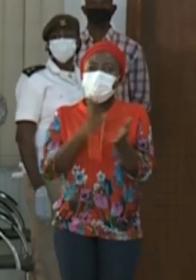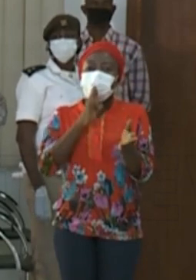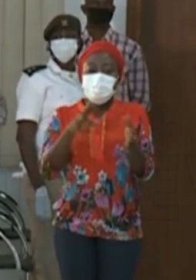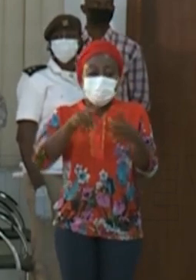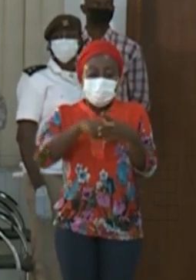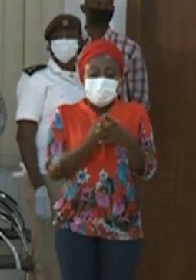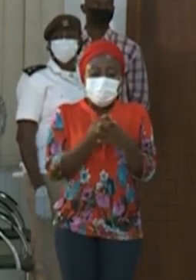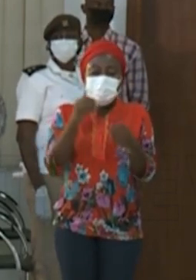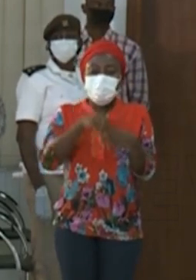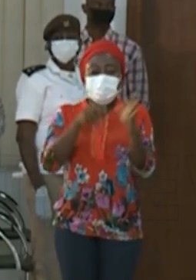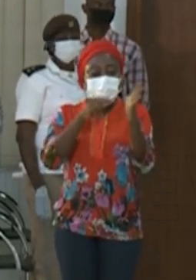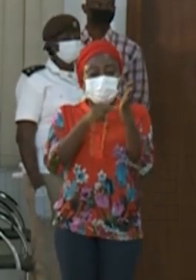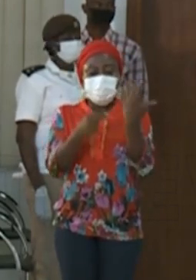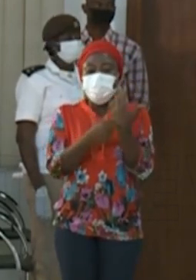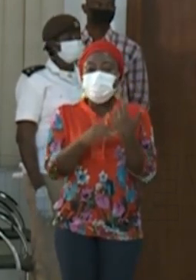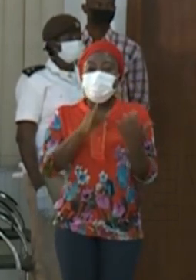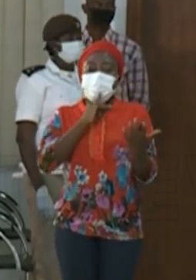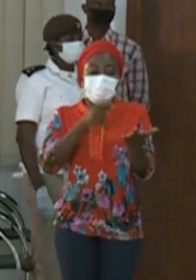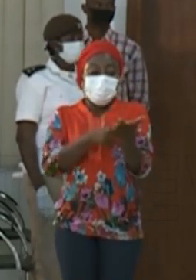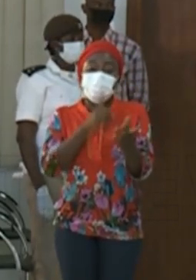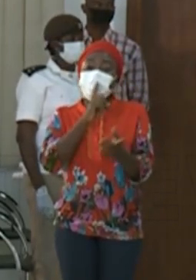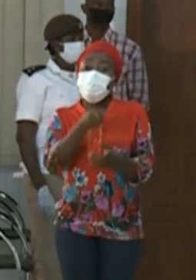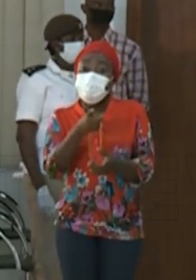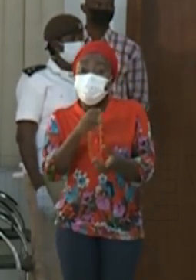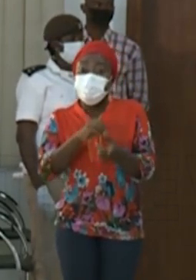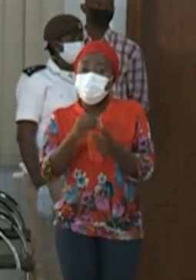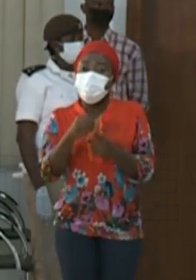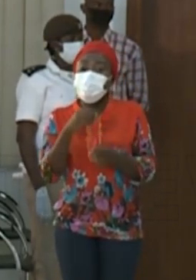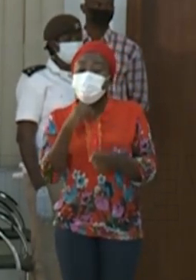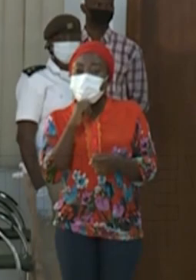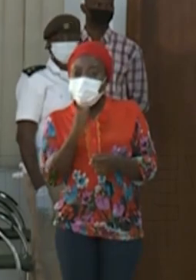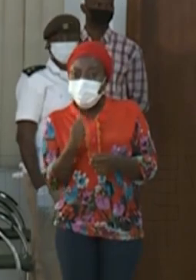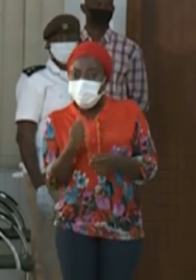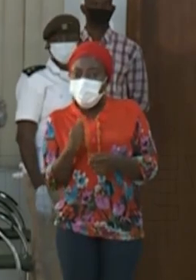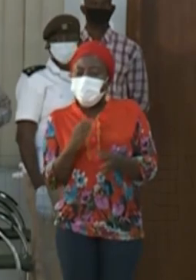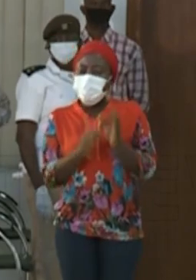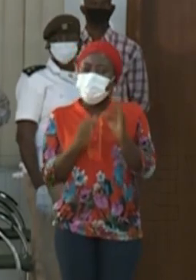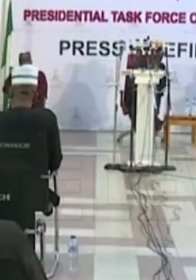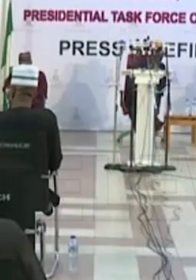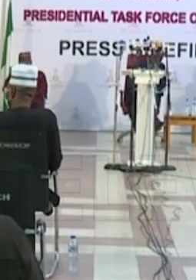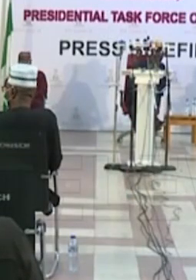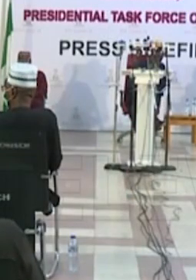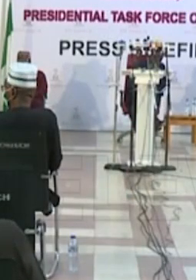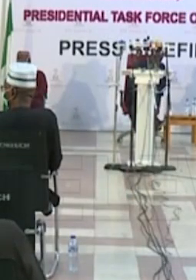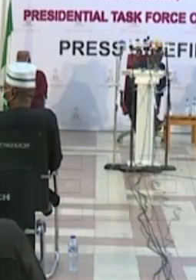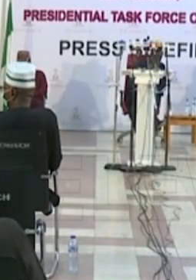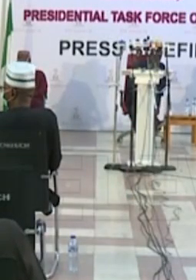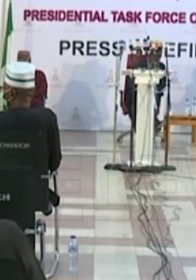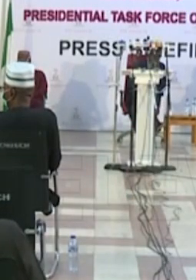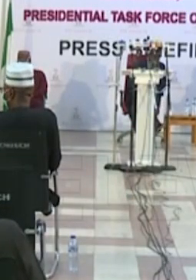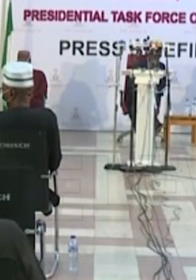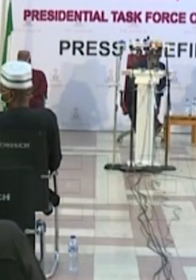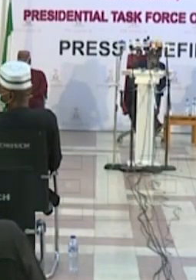November. Is this true? Can you confirm or debunk this? And if this is true, sir, to the Minister of Information,